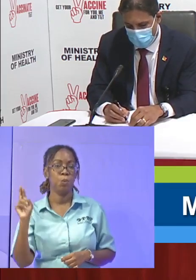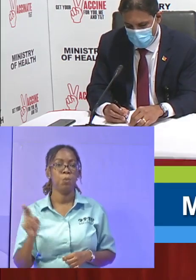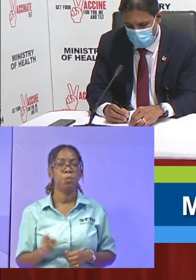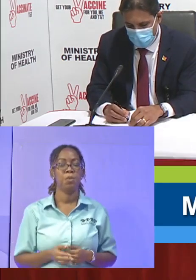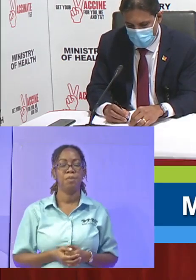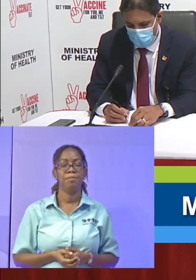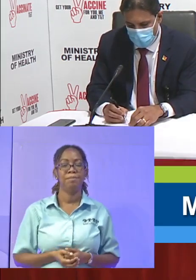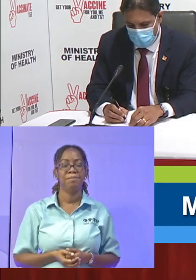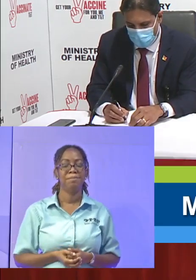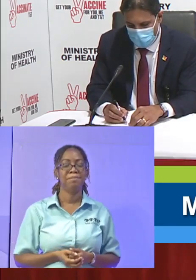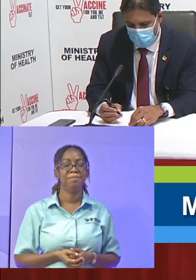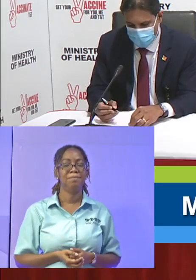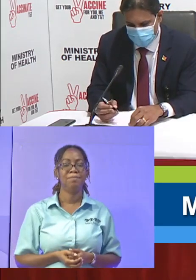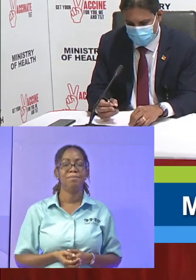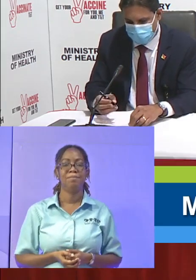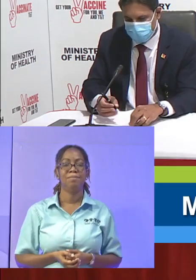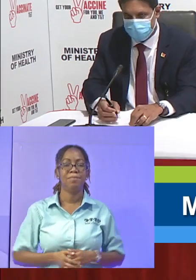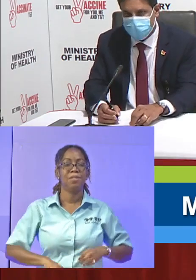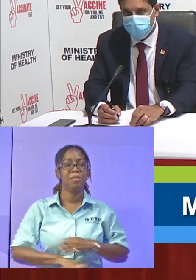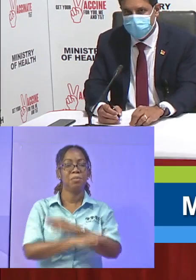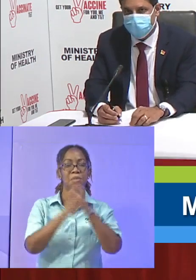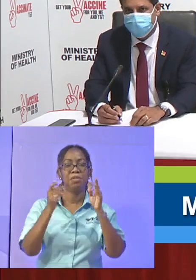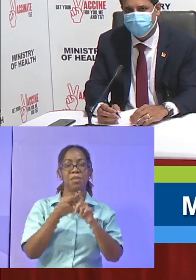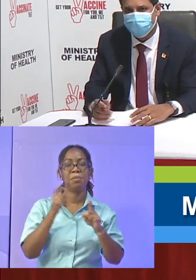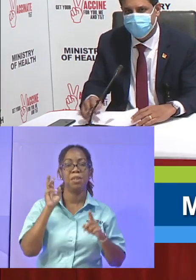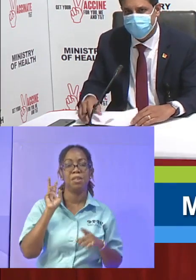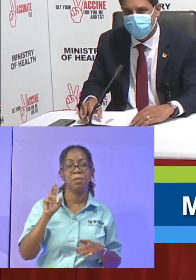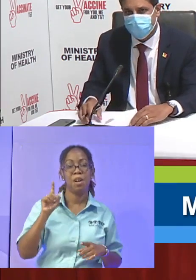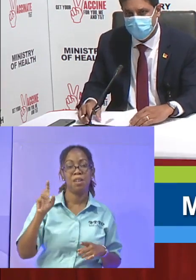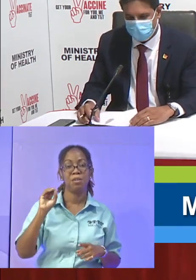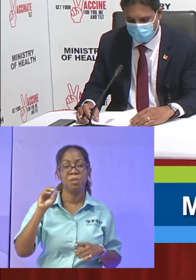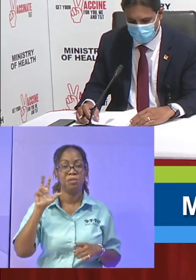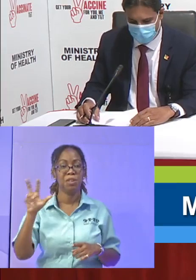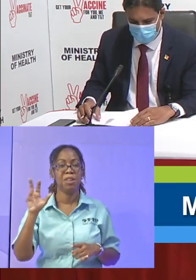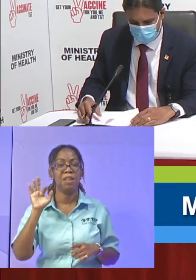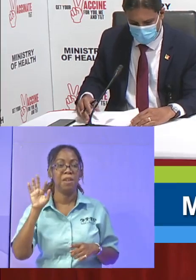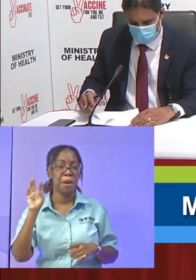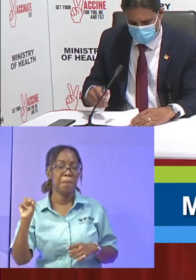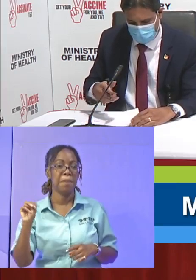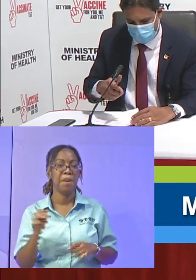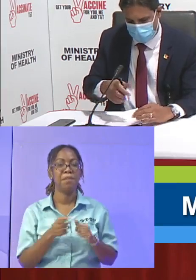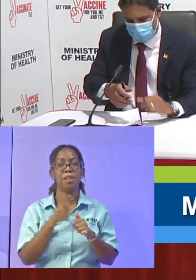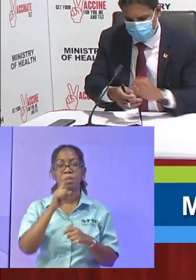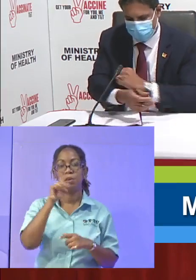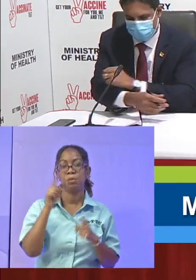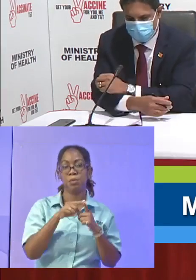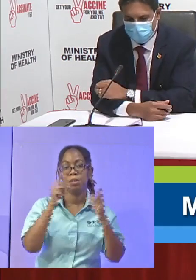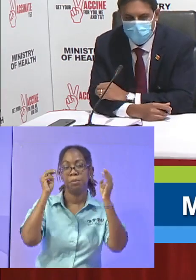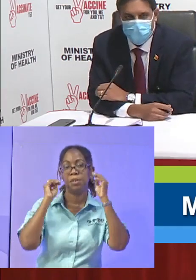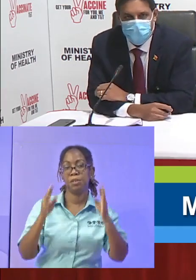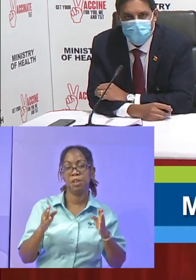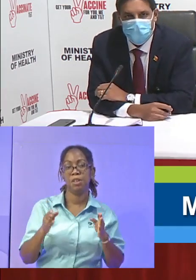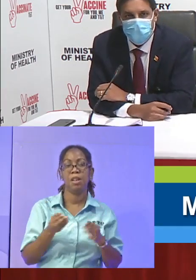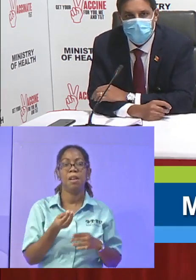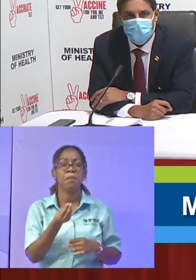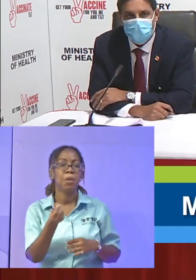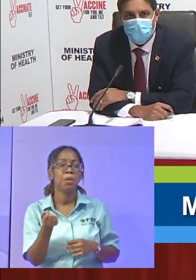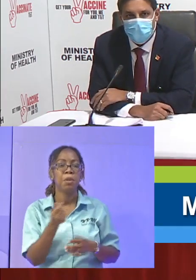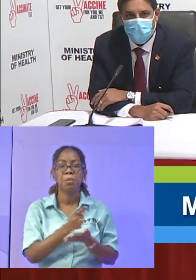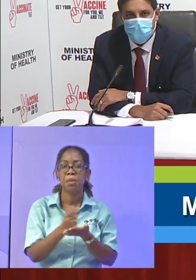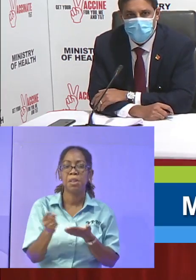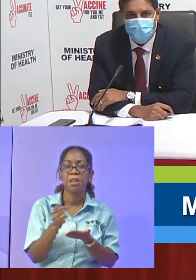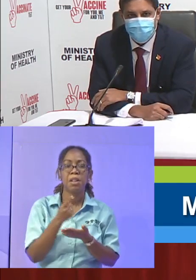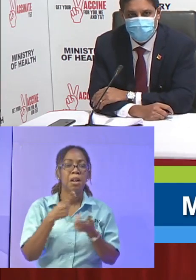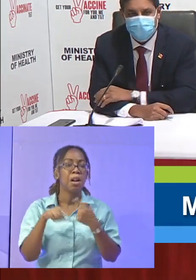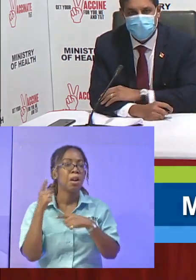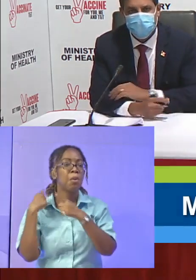Hello, good morning. Rai Komas from 103.1 FM. The first question, Minister Dialsing, a couple weeks ago, we at the station here, we